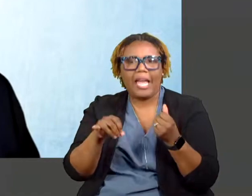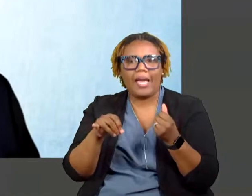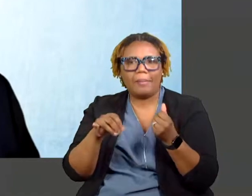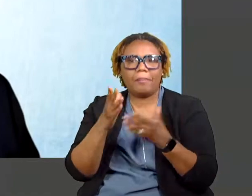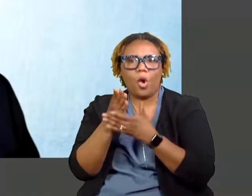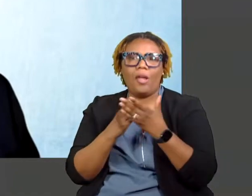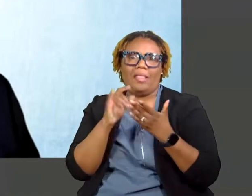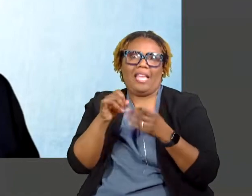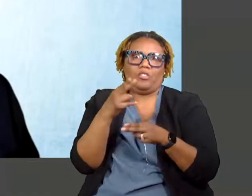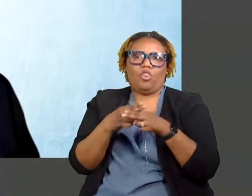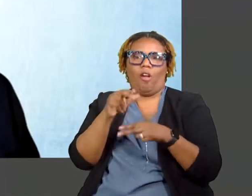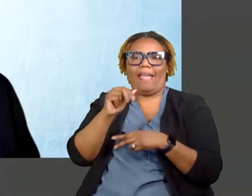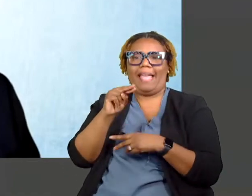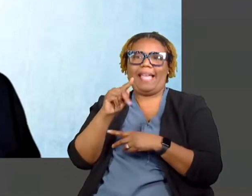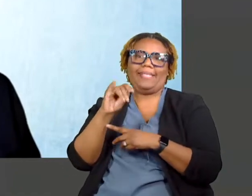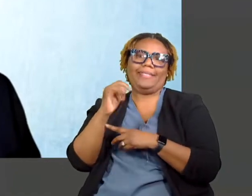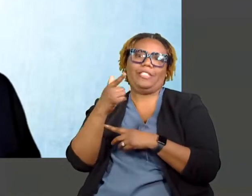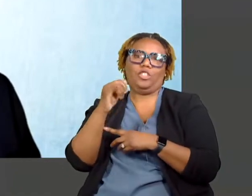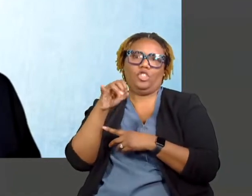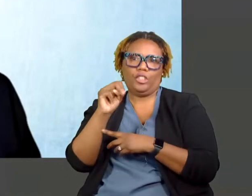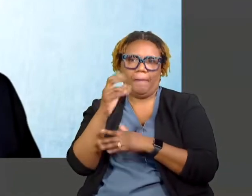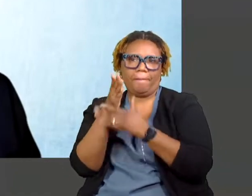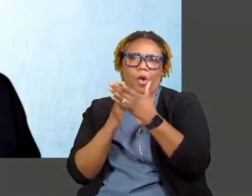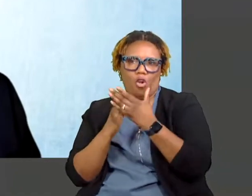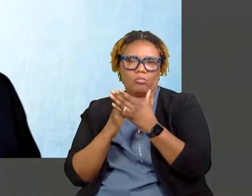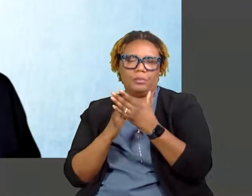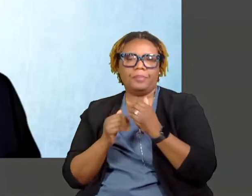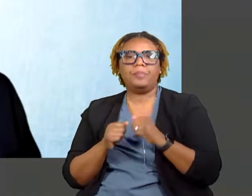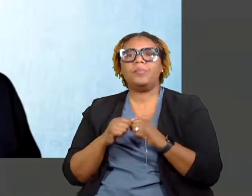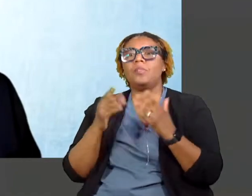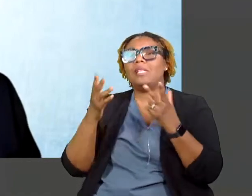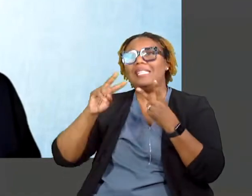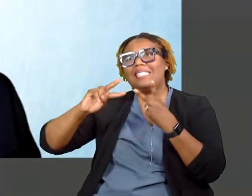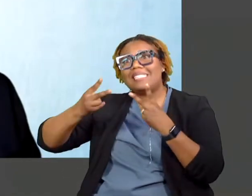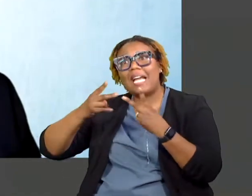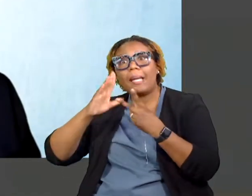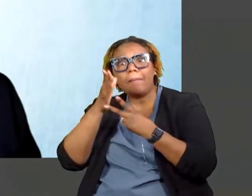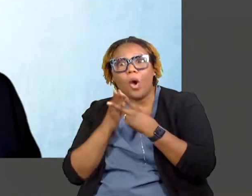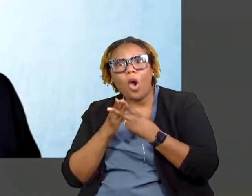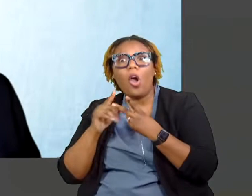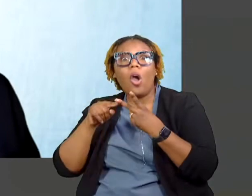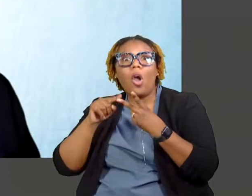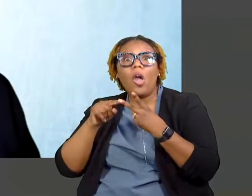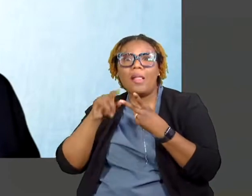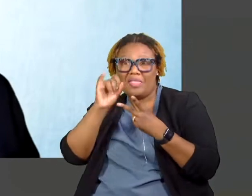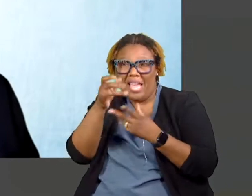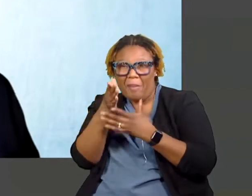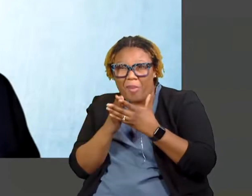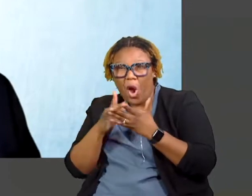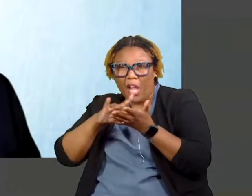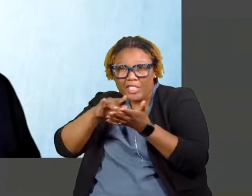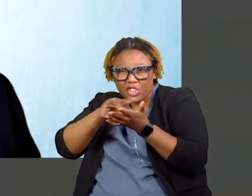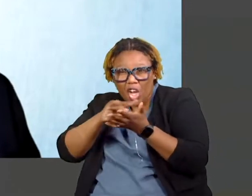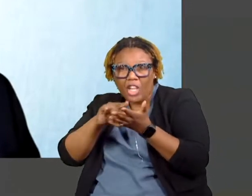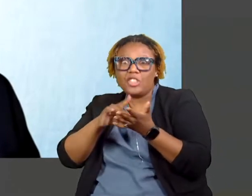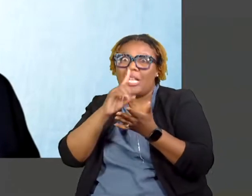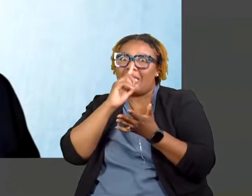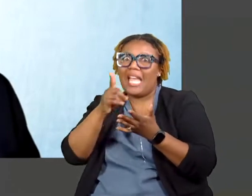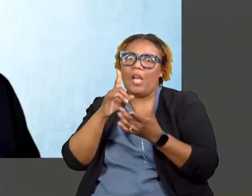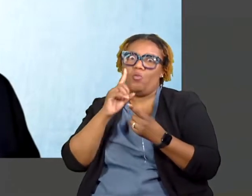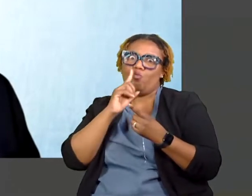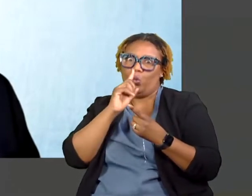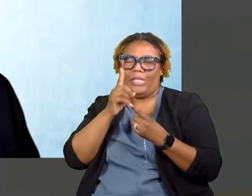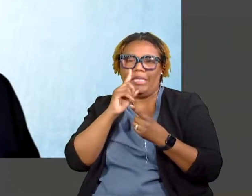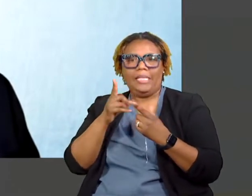of the vaccine. The second piece is the adjuvant, and that's the part of the vaccine that kind of turbocharges the immune